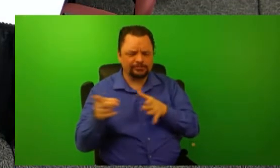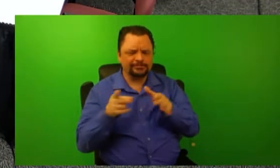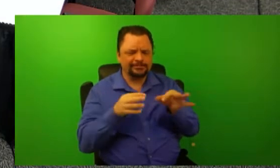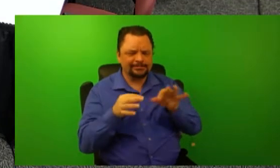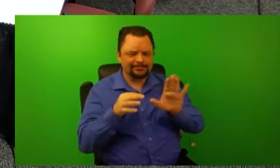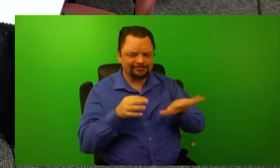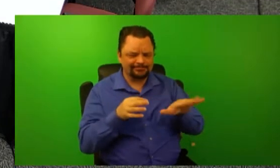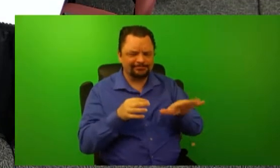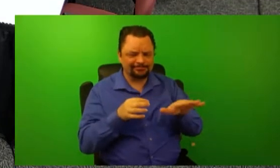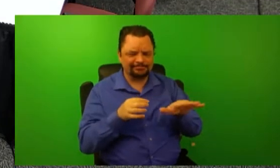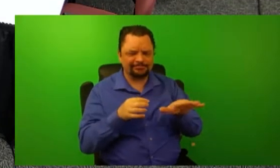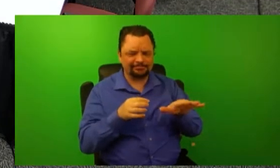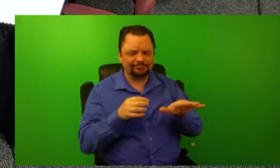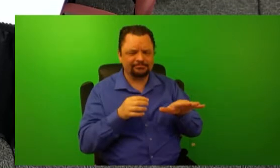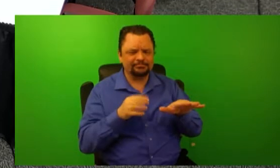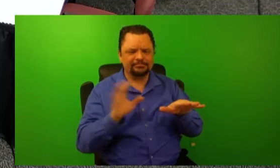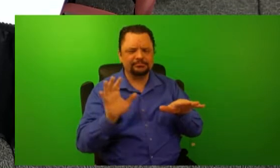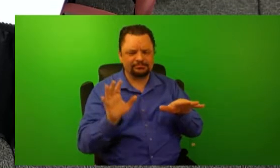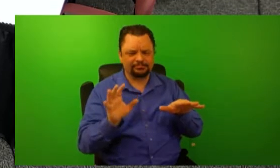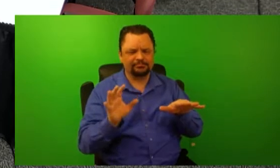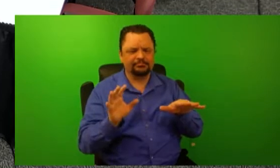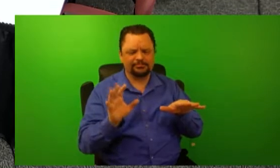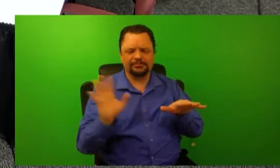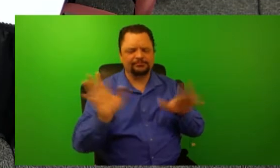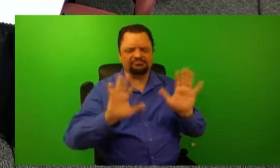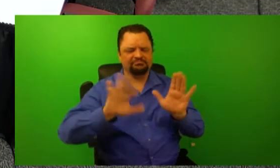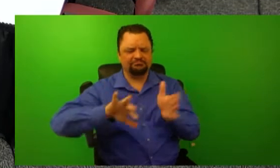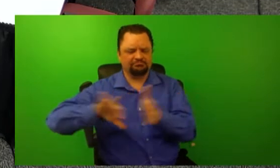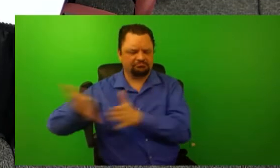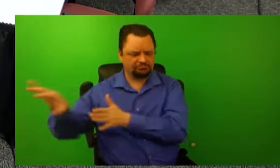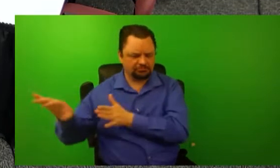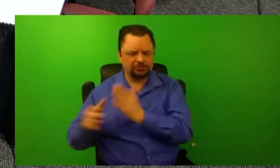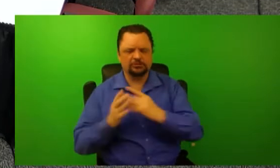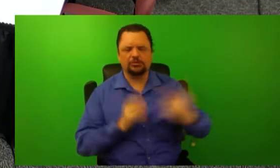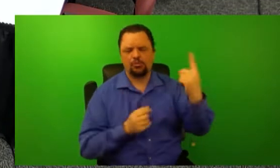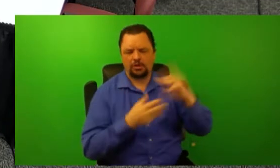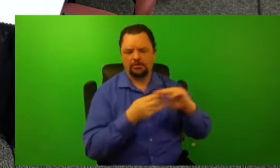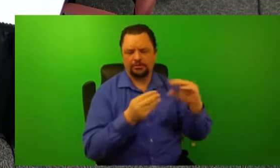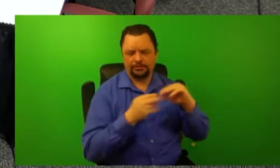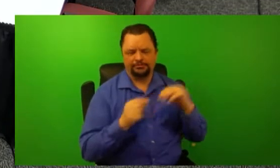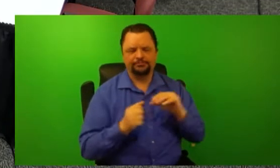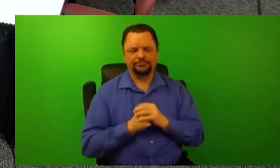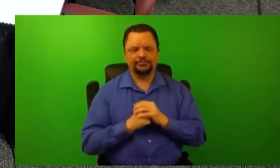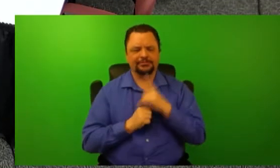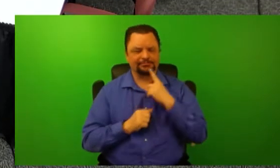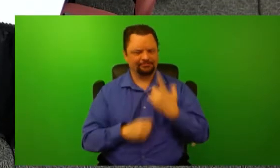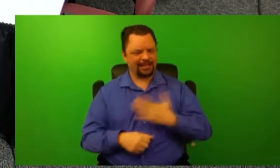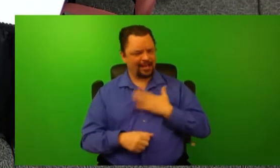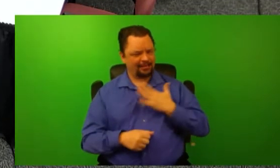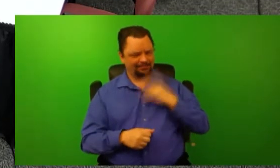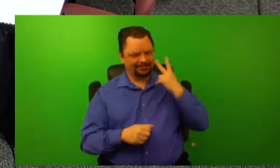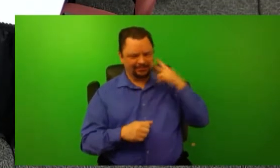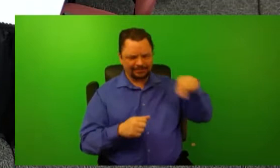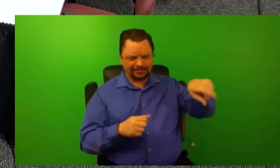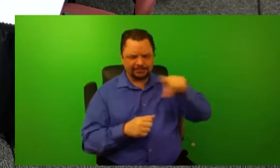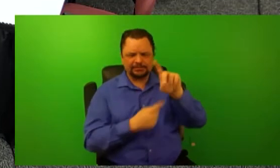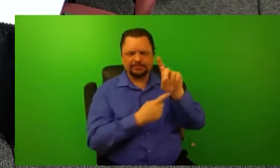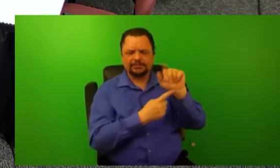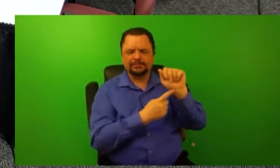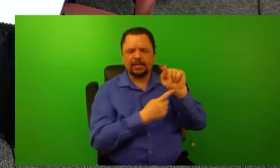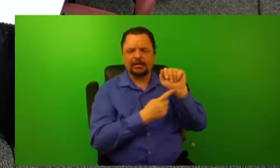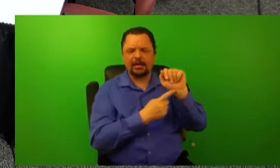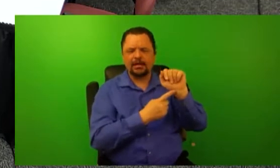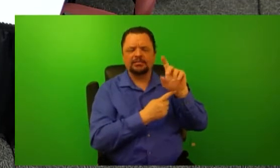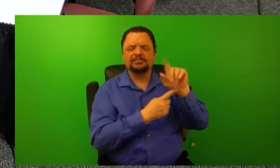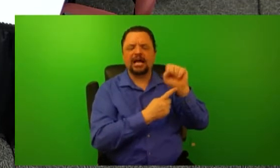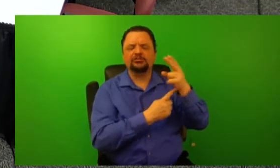the data on our dashboard showing the very positive trends. Pray that it